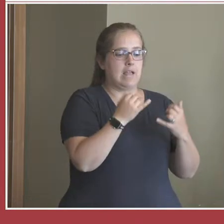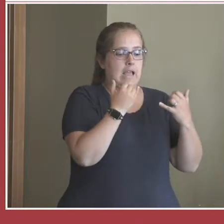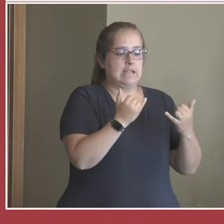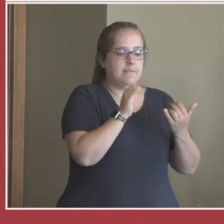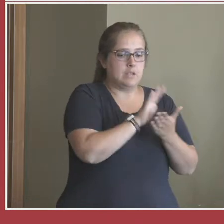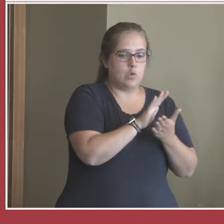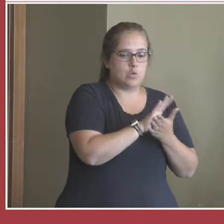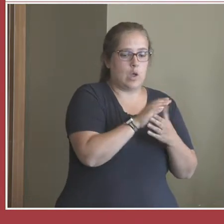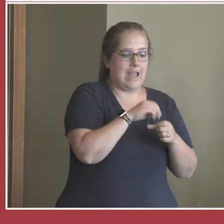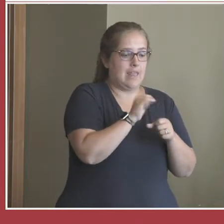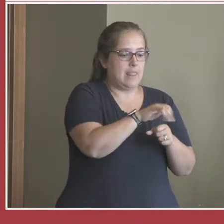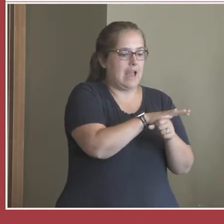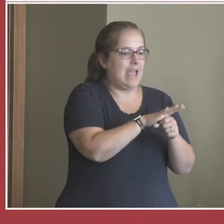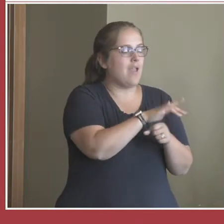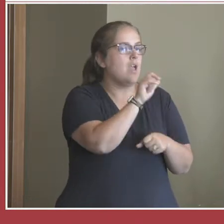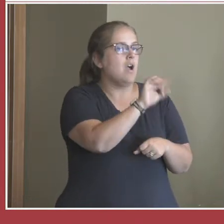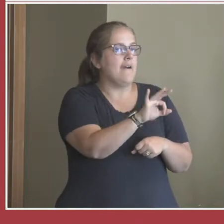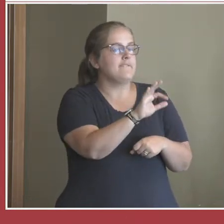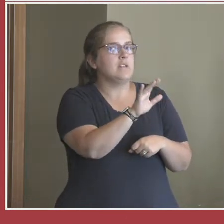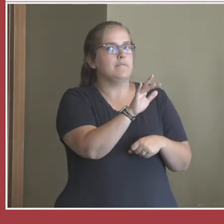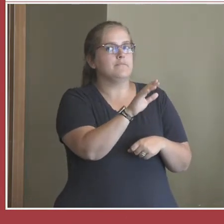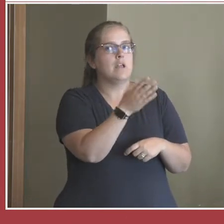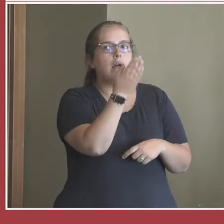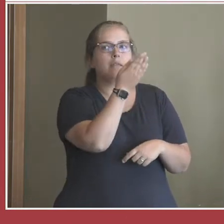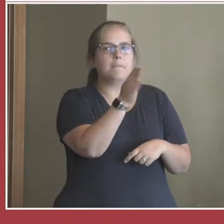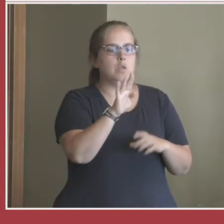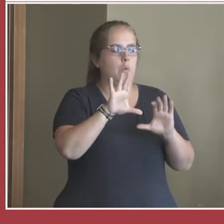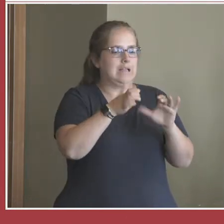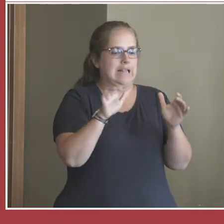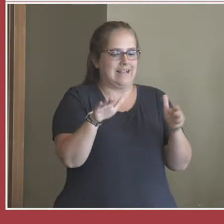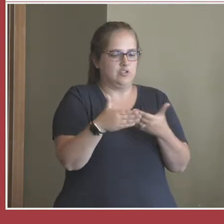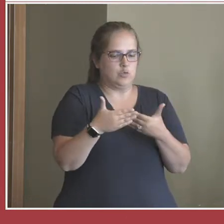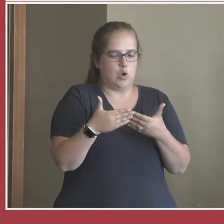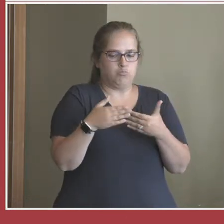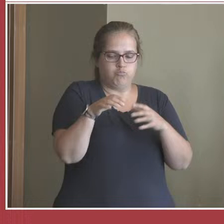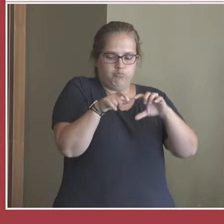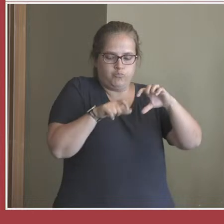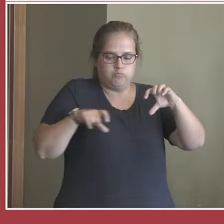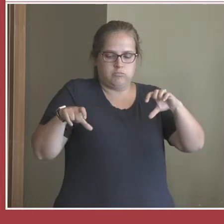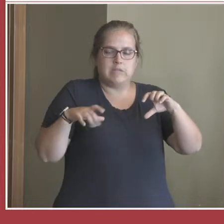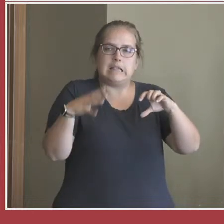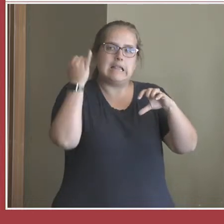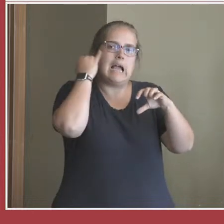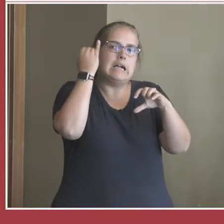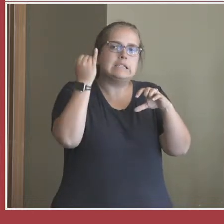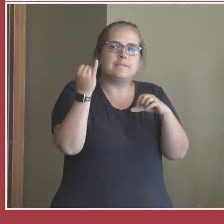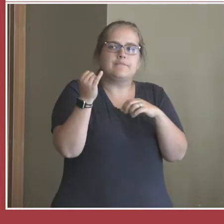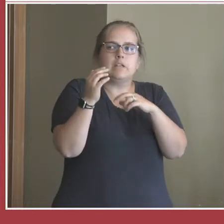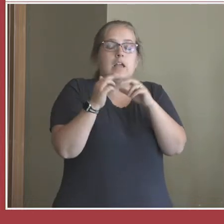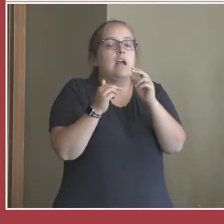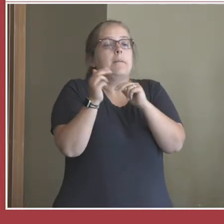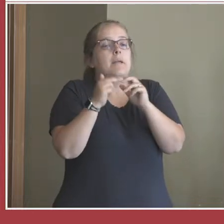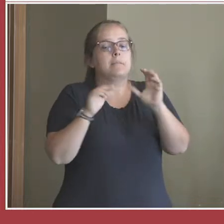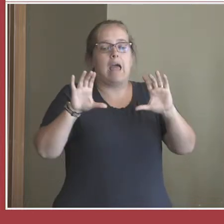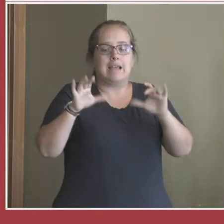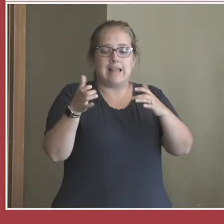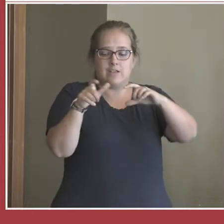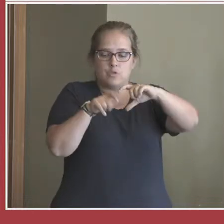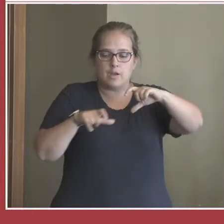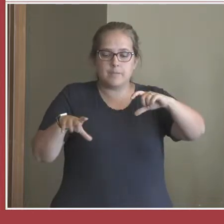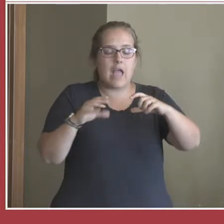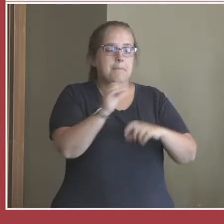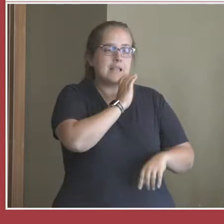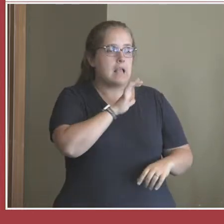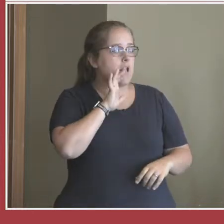existing school in the area of that, the blue classroom wing. And the idea here is to build the classroom wing and the